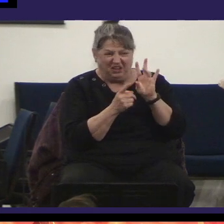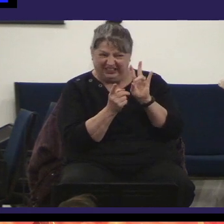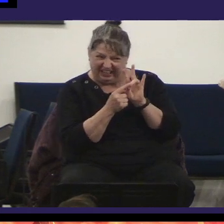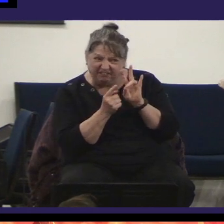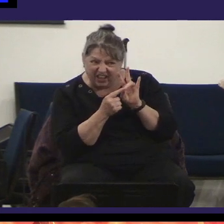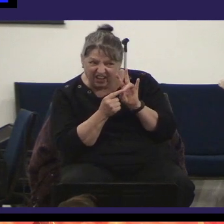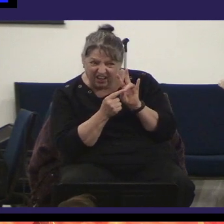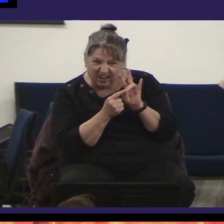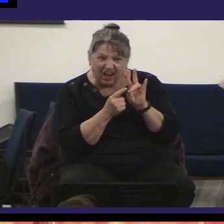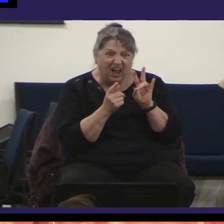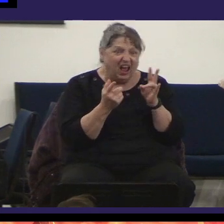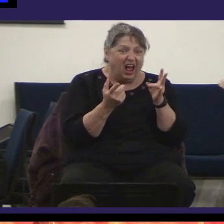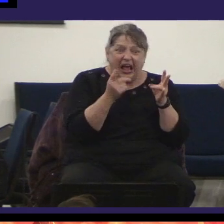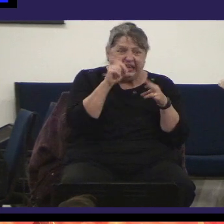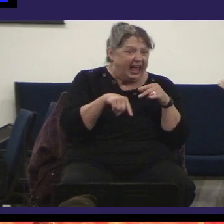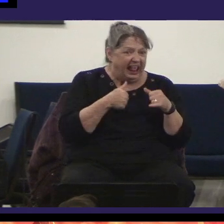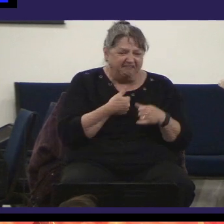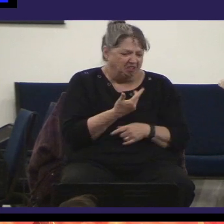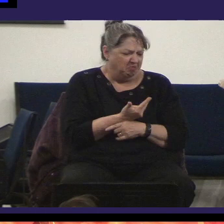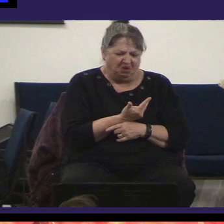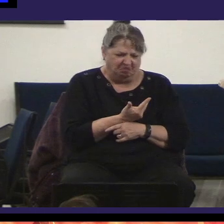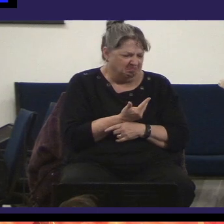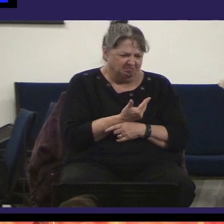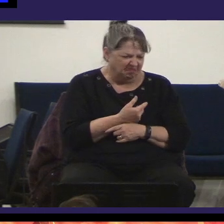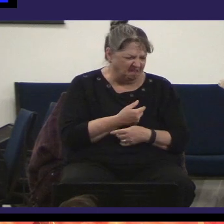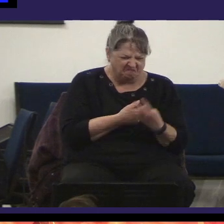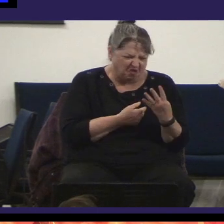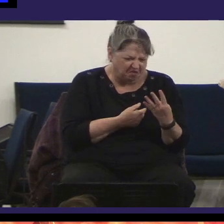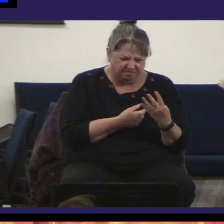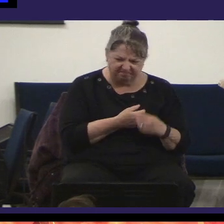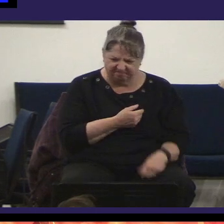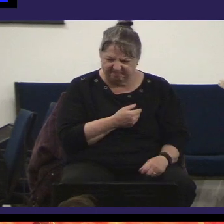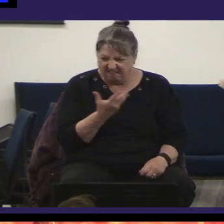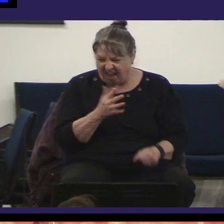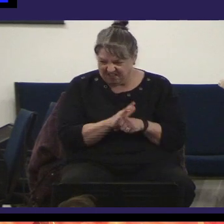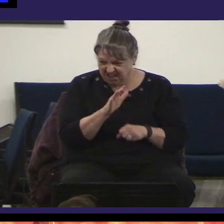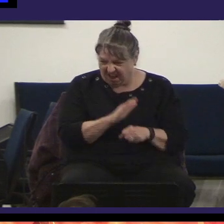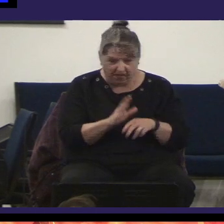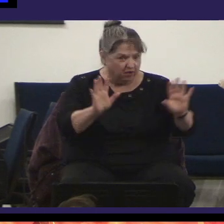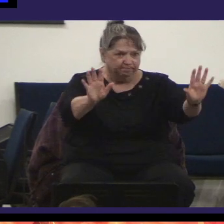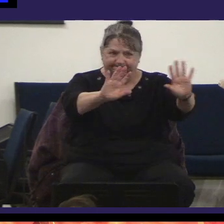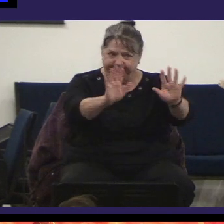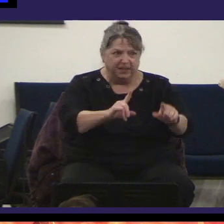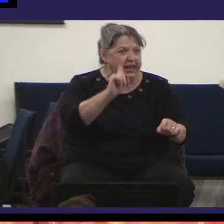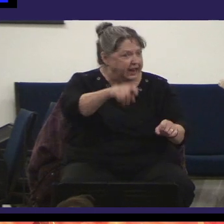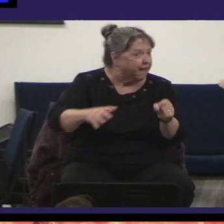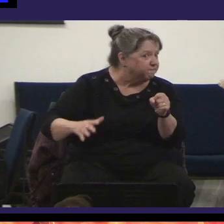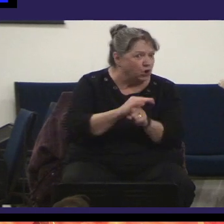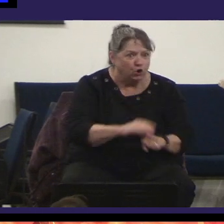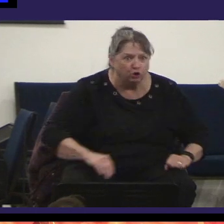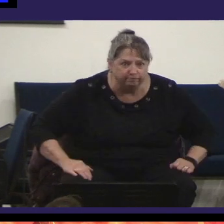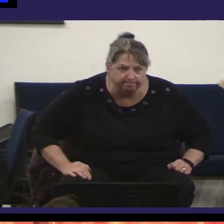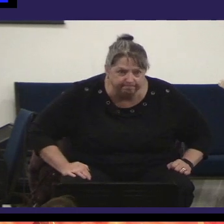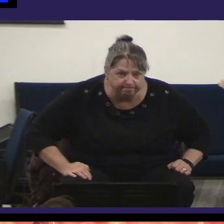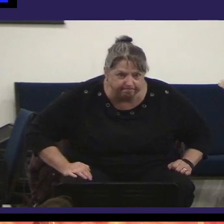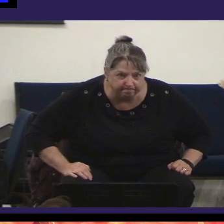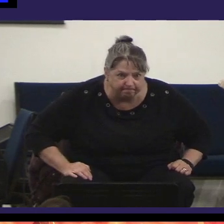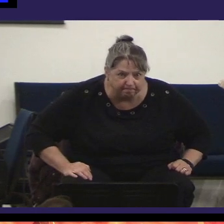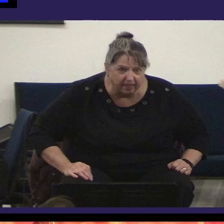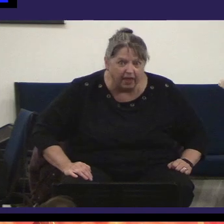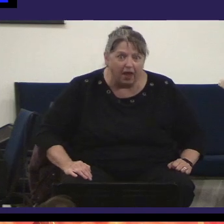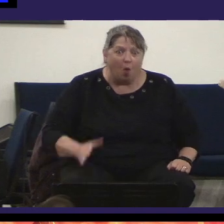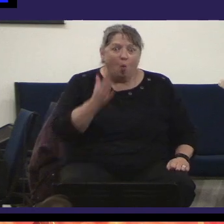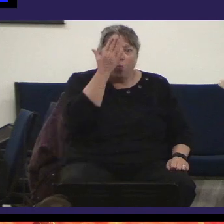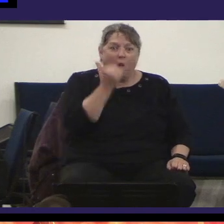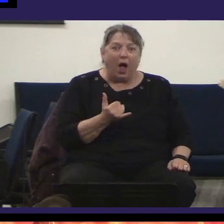still incomplete. There is still an open ground and you're vulnerable. Church, we're still vulnerable. If we have five pieces